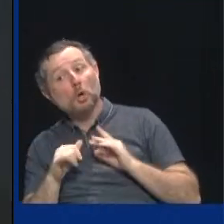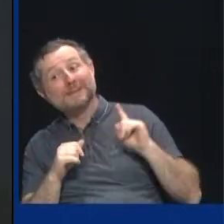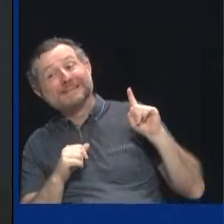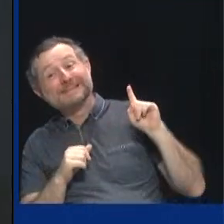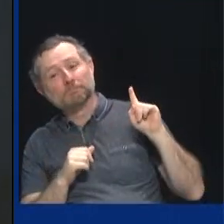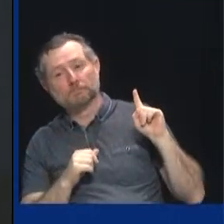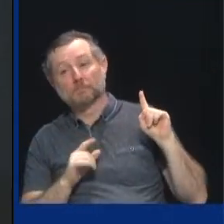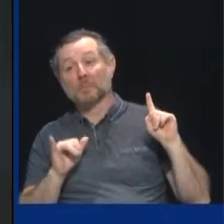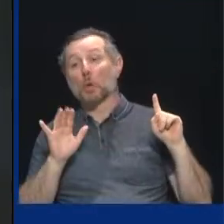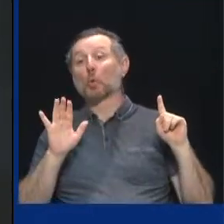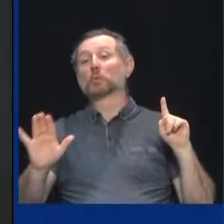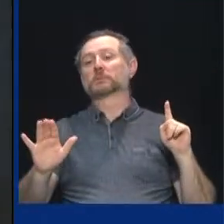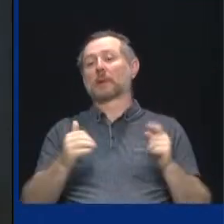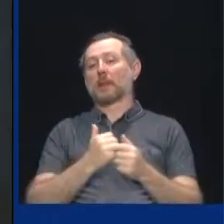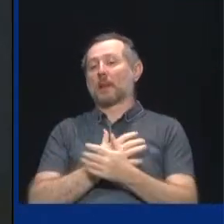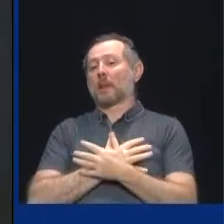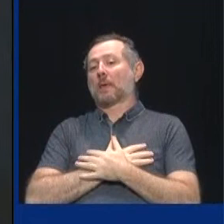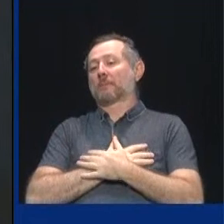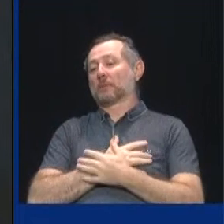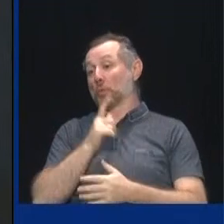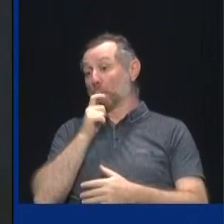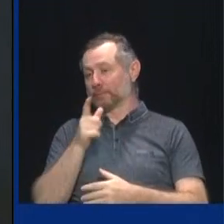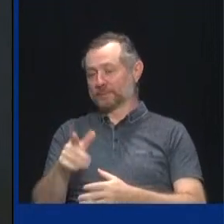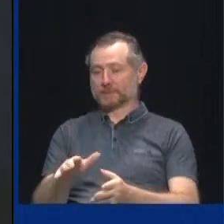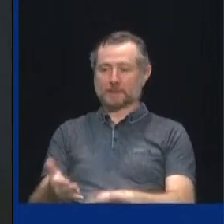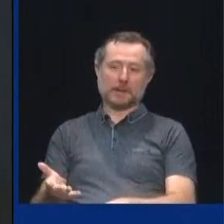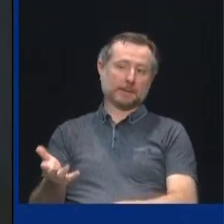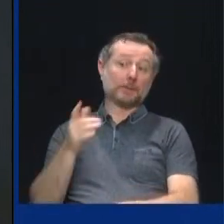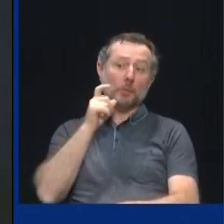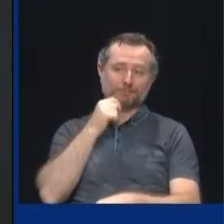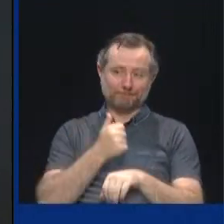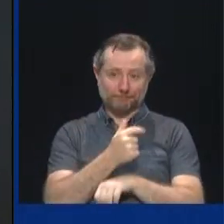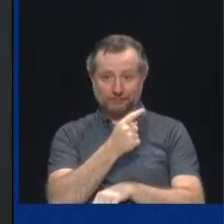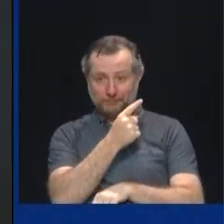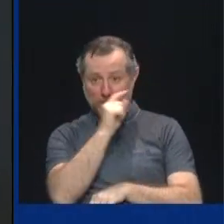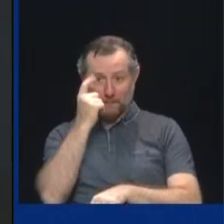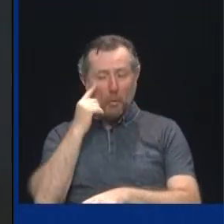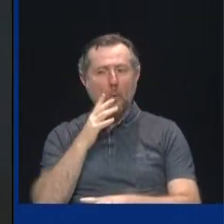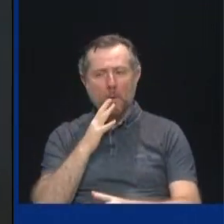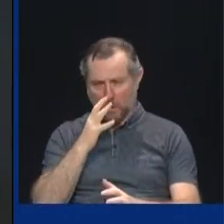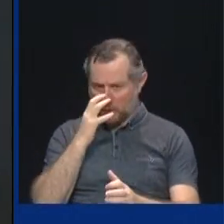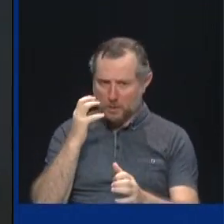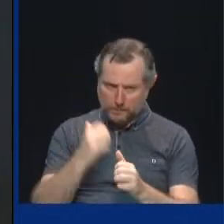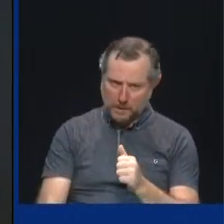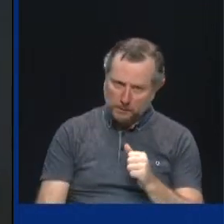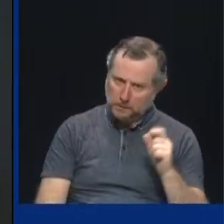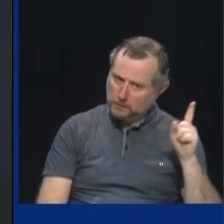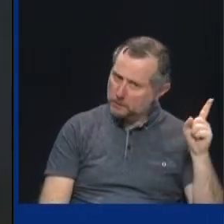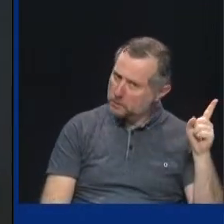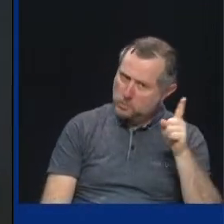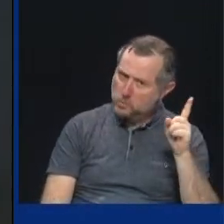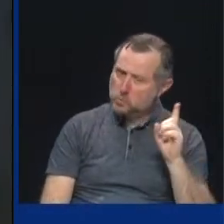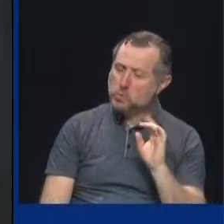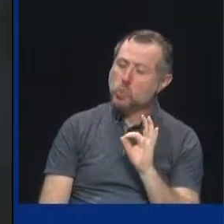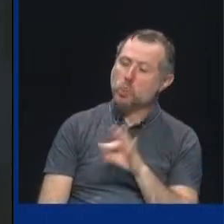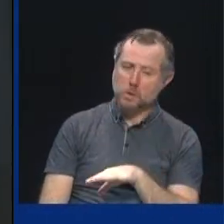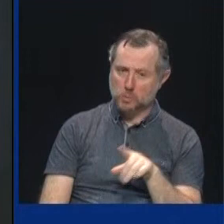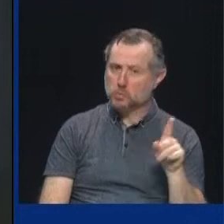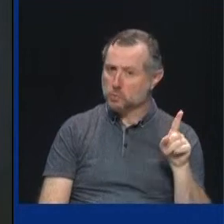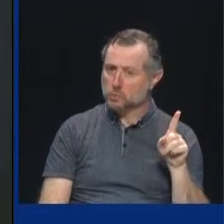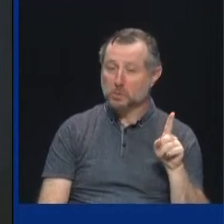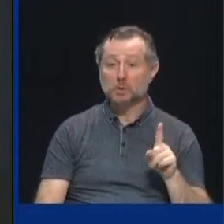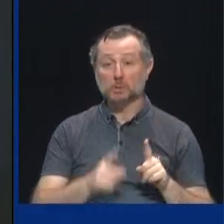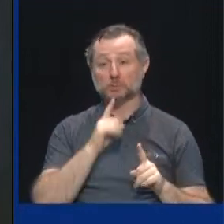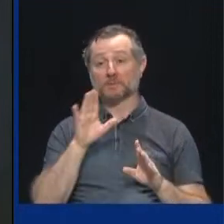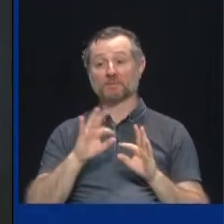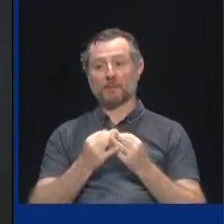one died. How cruel. How cruel. You lose a loved one in a nursing home. I